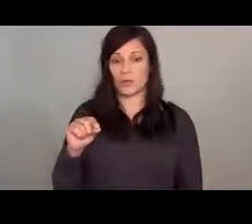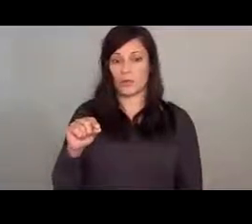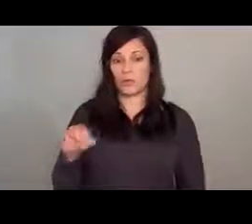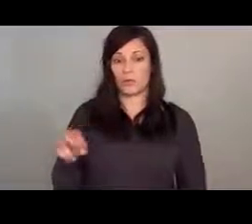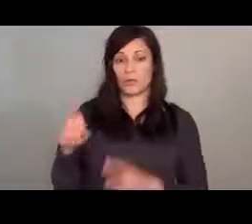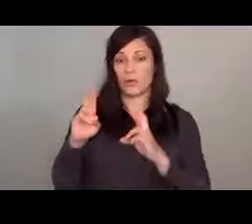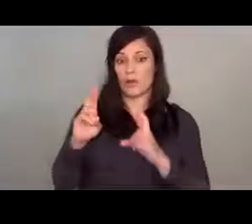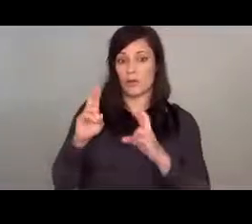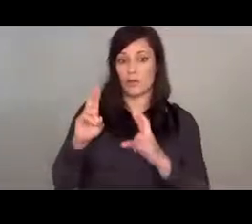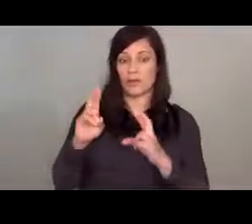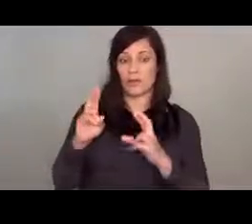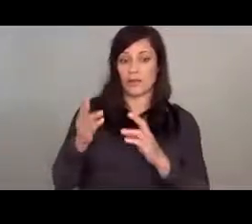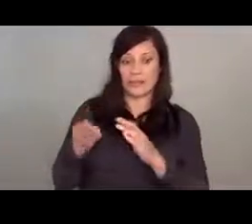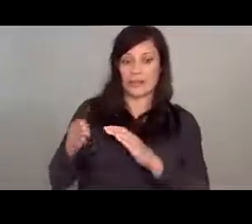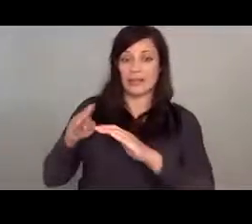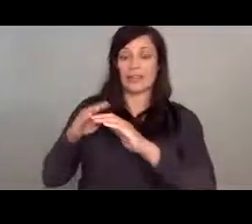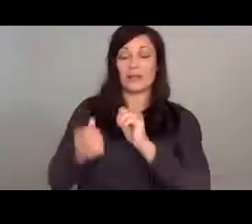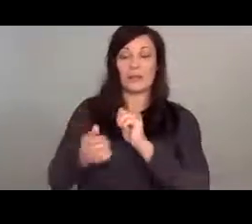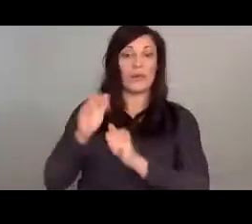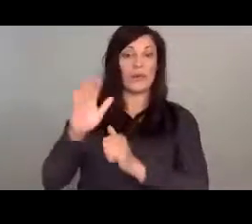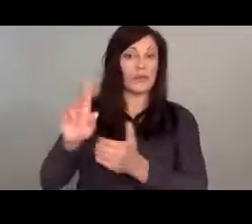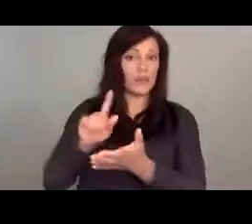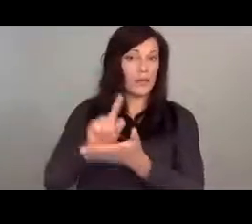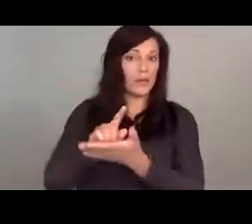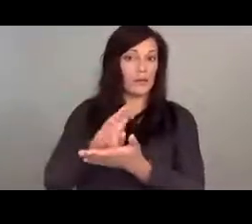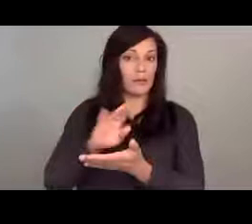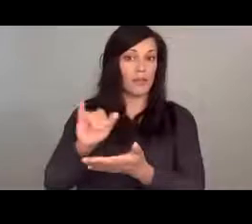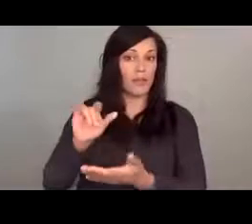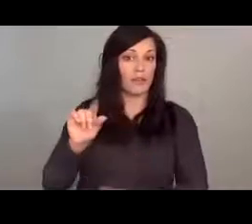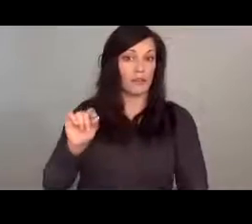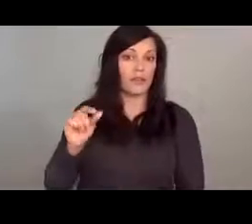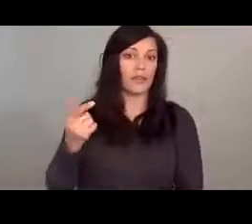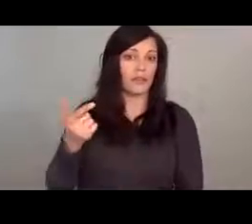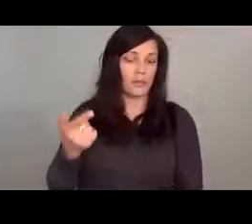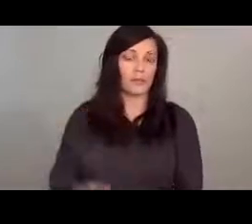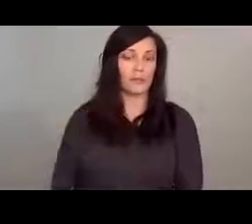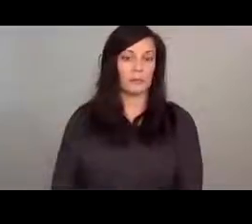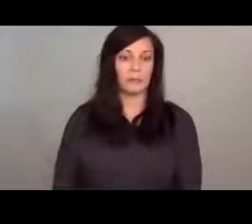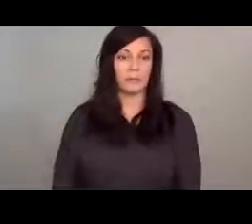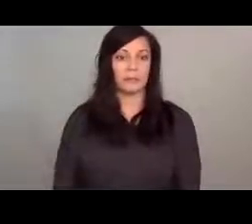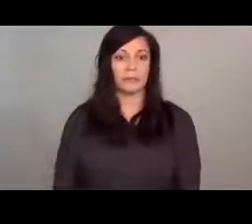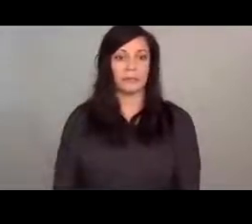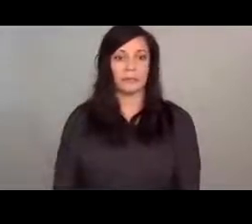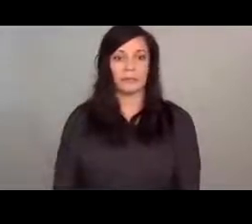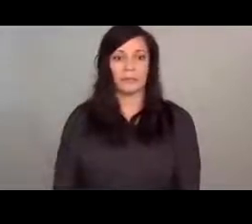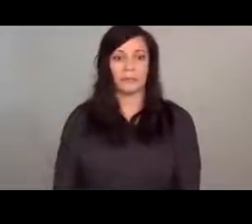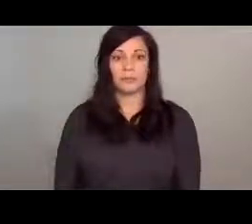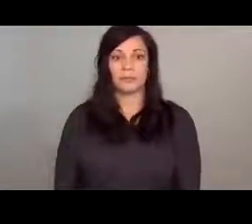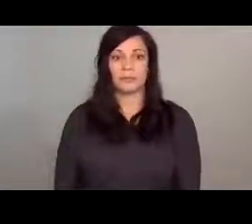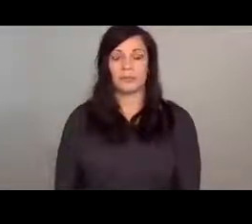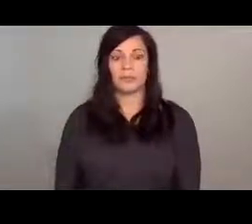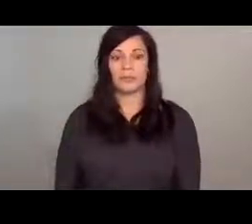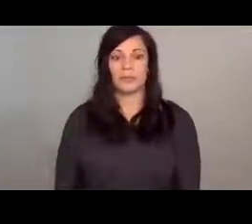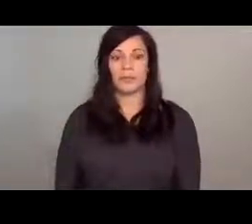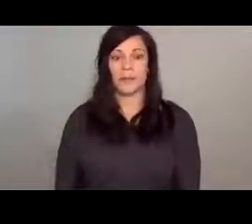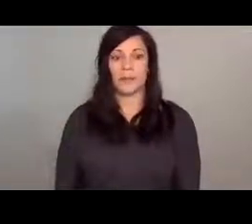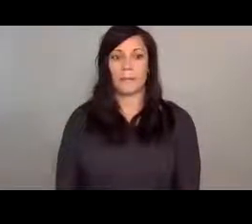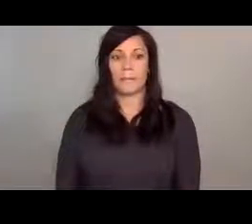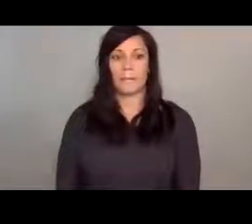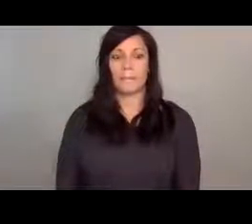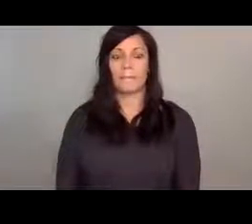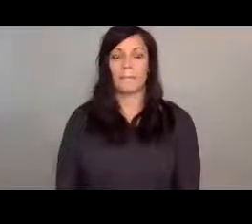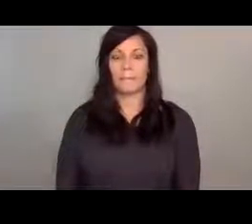to reinstate most of their hours by 2021. Okay, so that is the